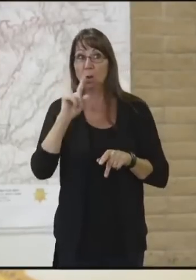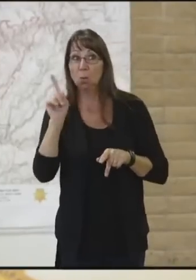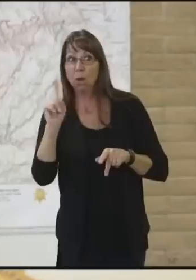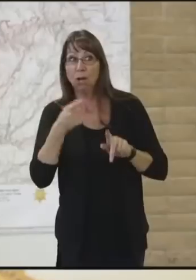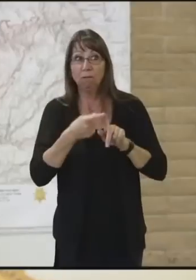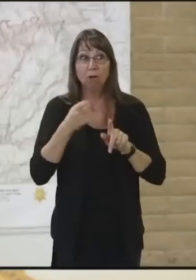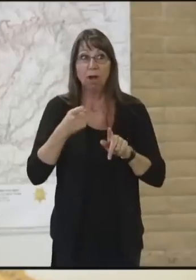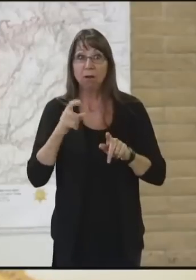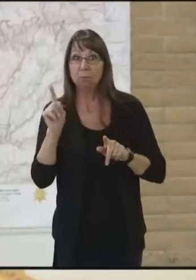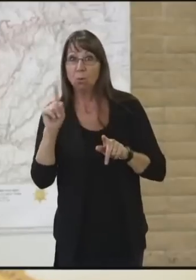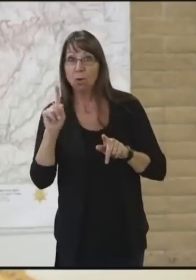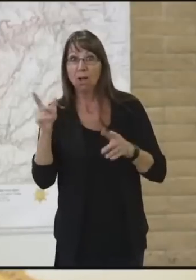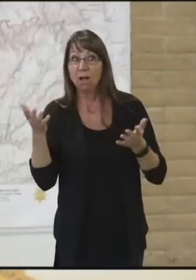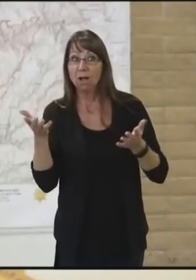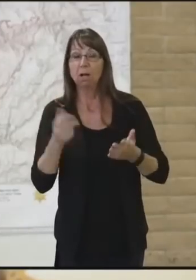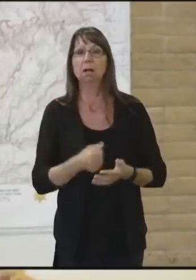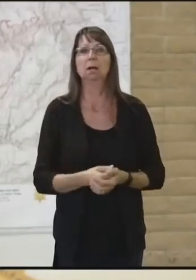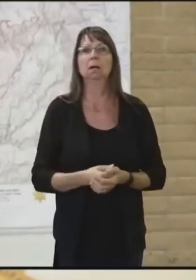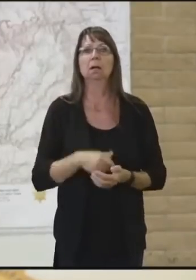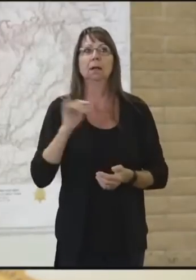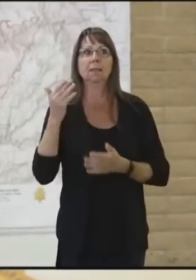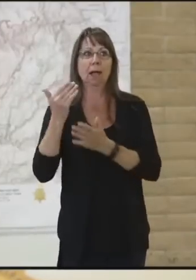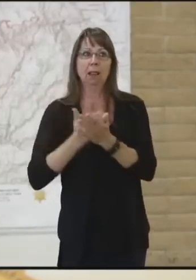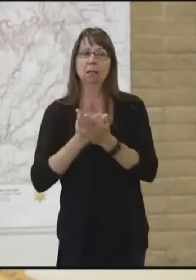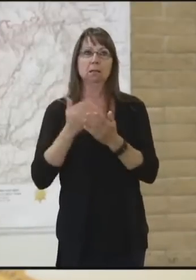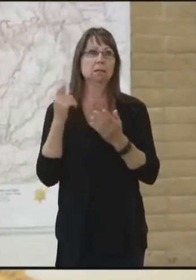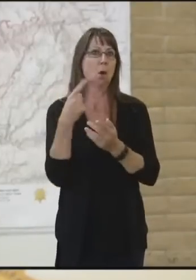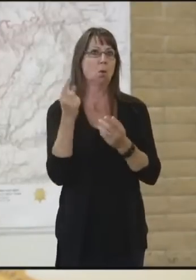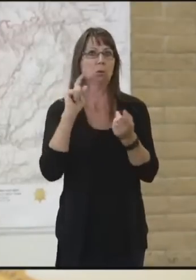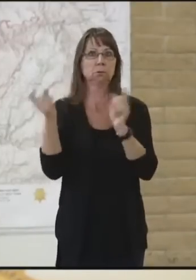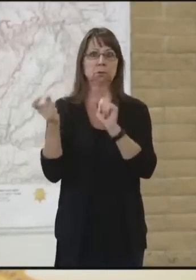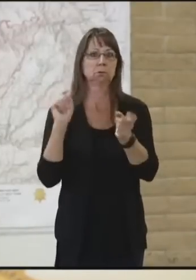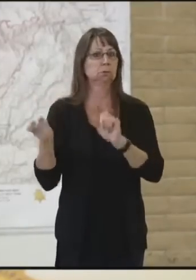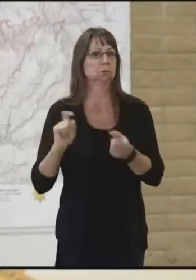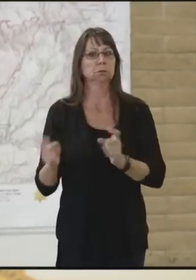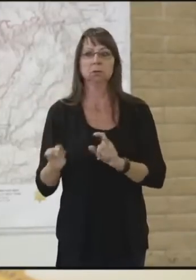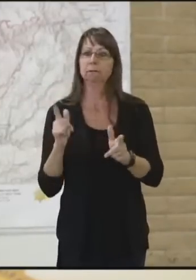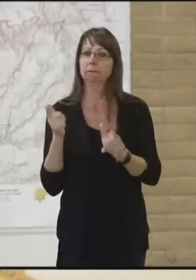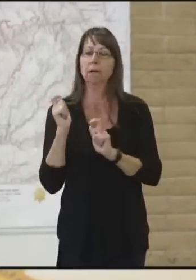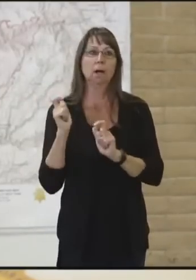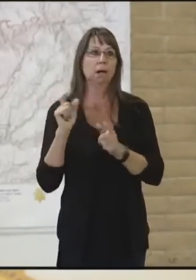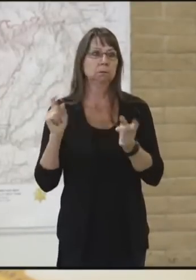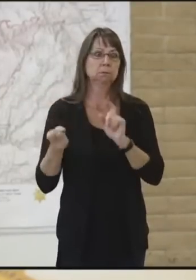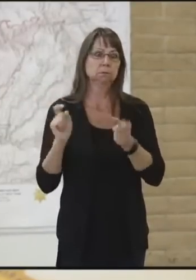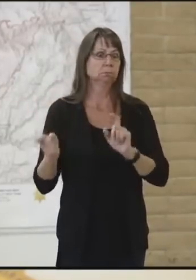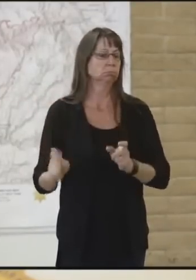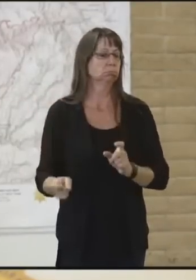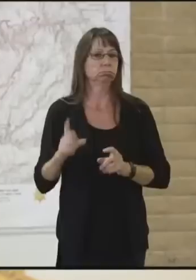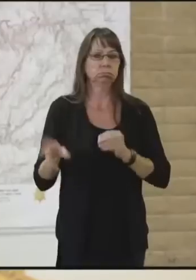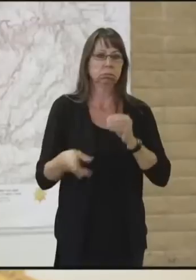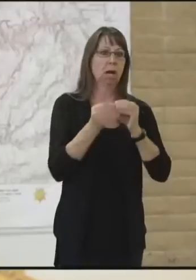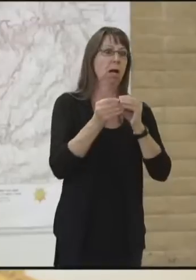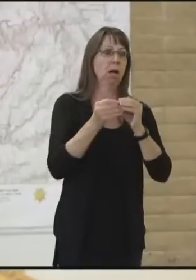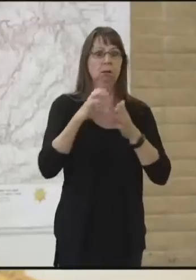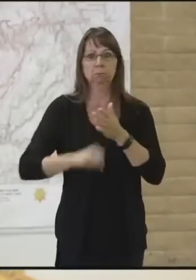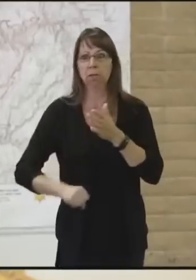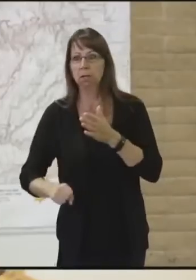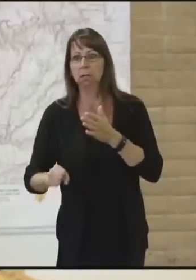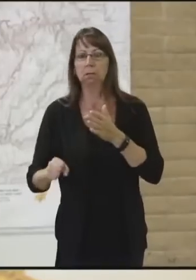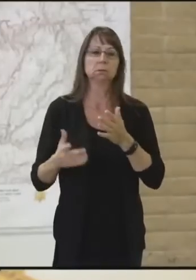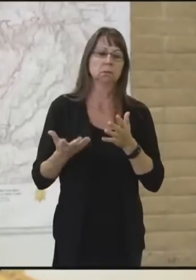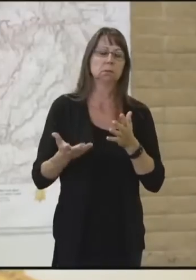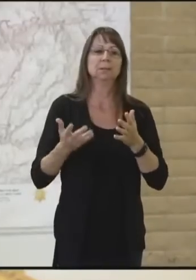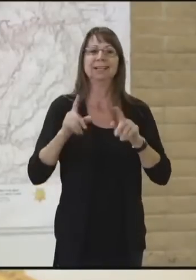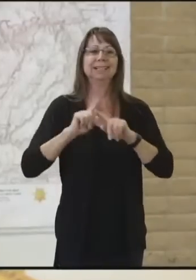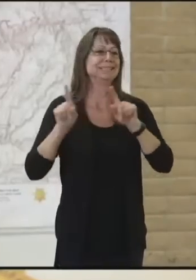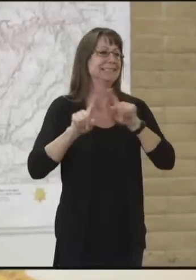come from, that they were supposed to be missing? Well, that list is changing. That list is changing so rapidly. There are locations of